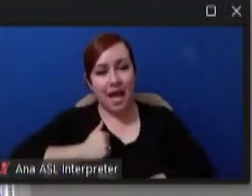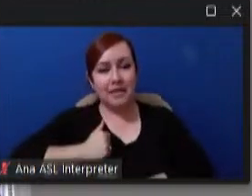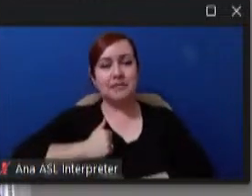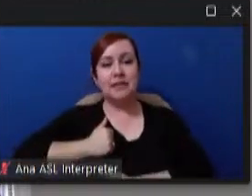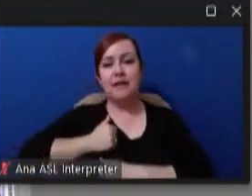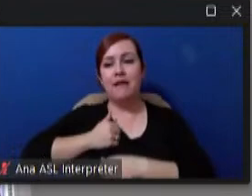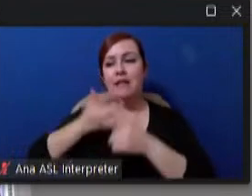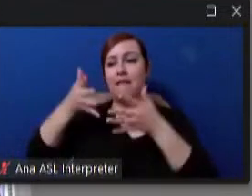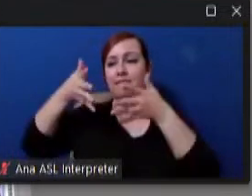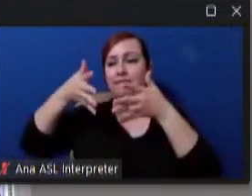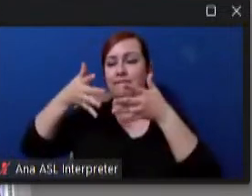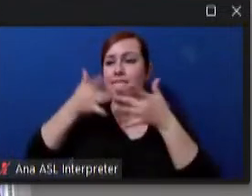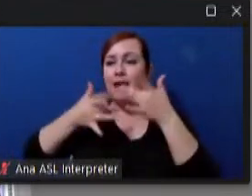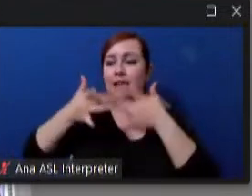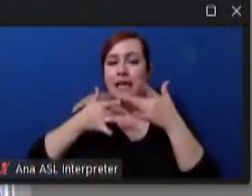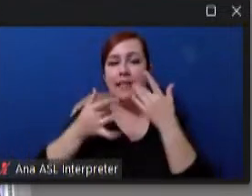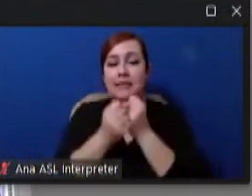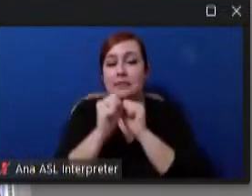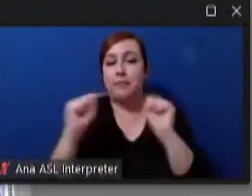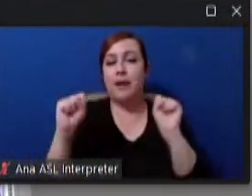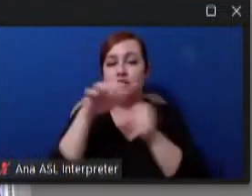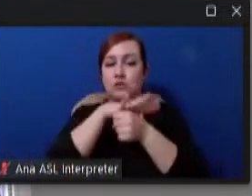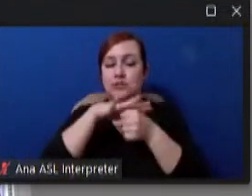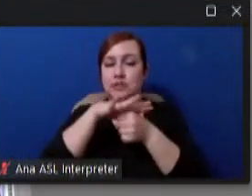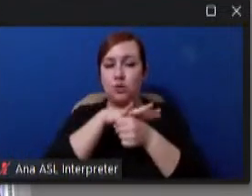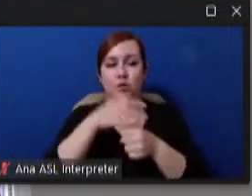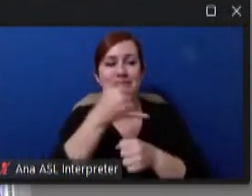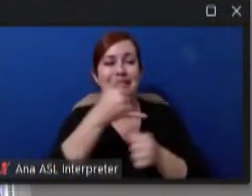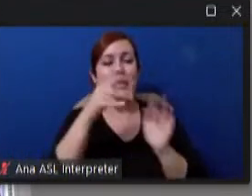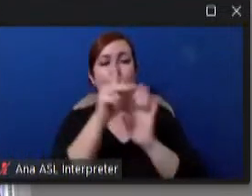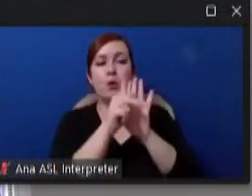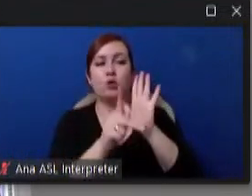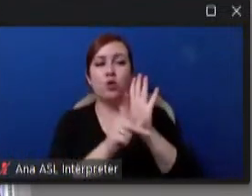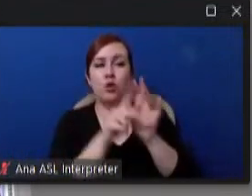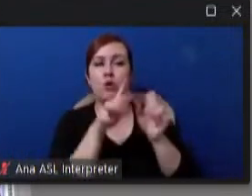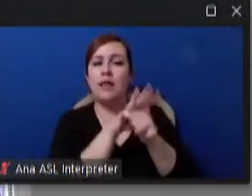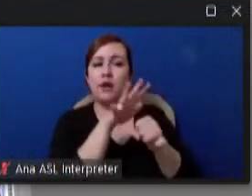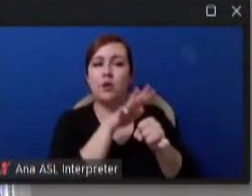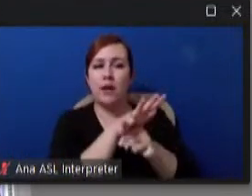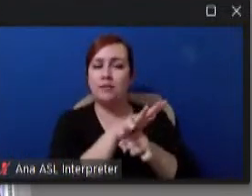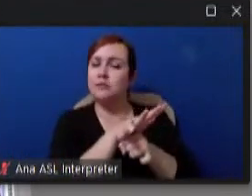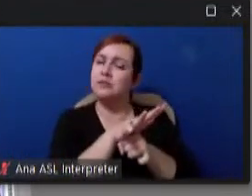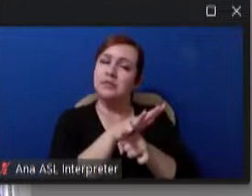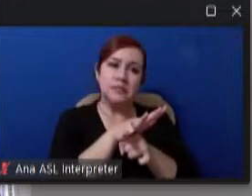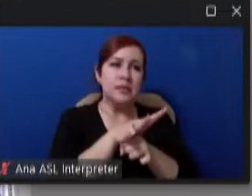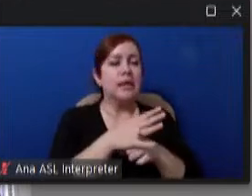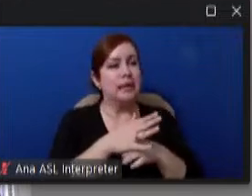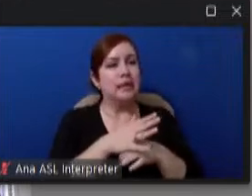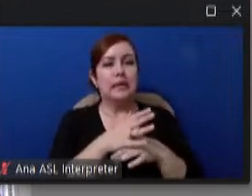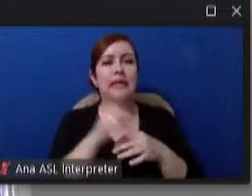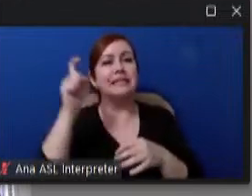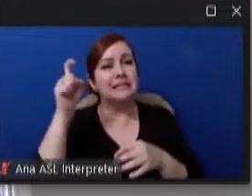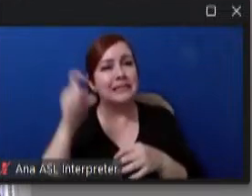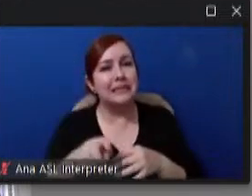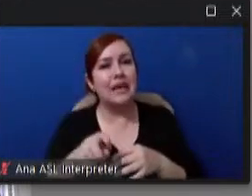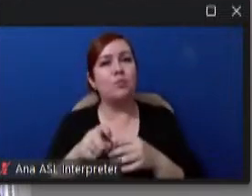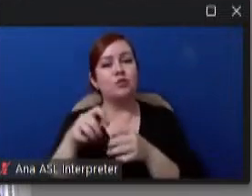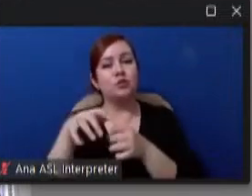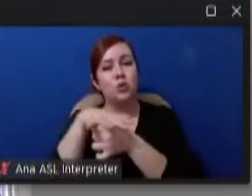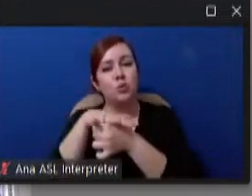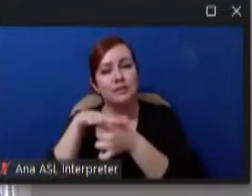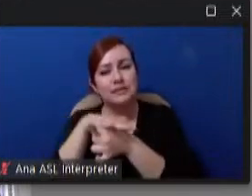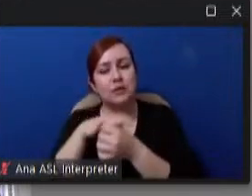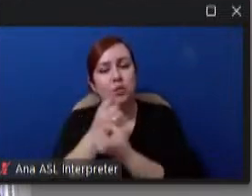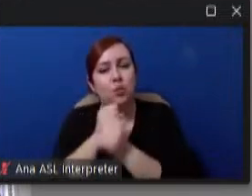Honduras, are subject time and time again to violence, in many cases by members of the